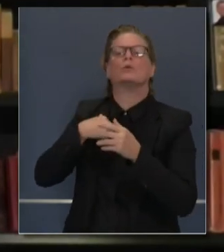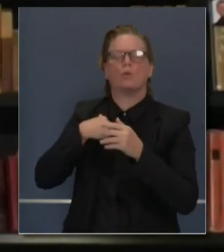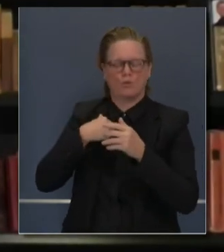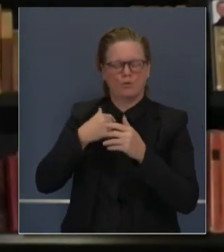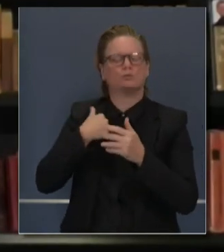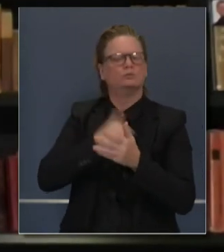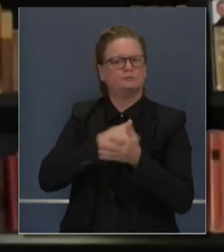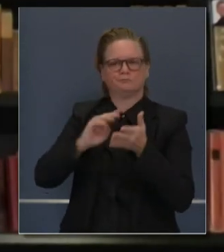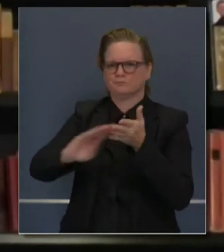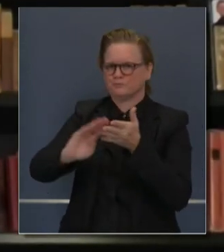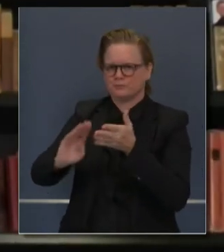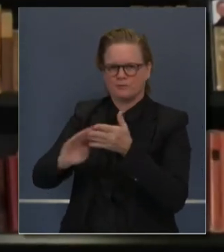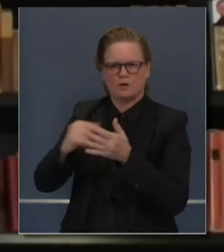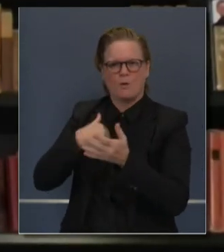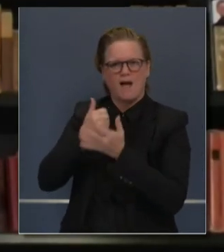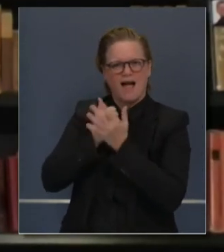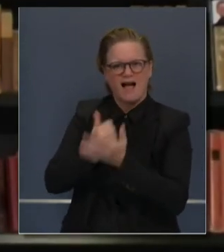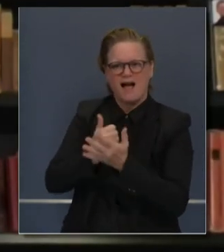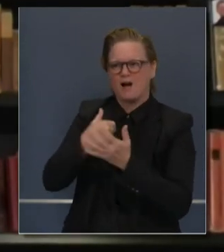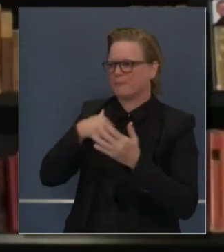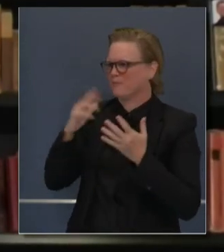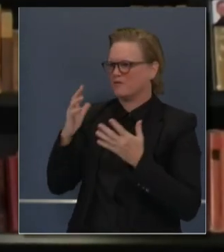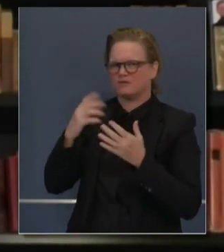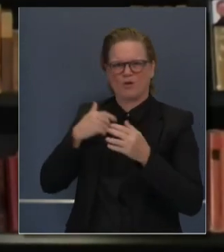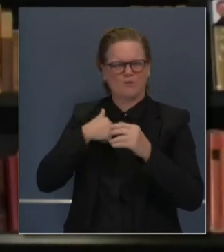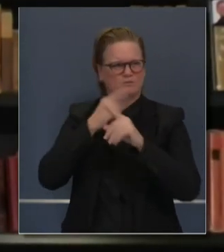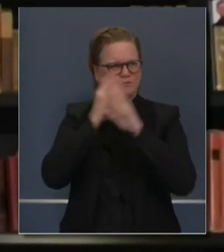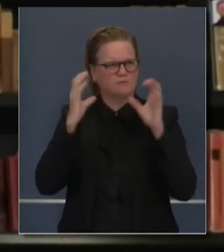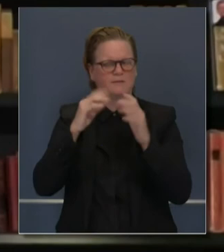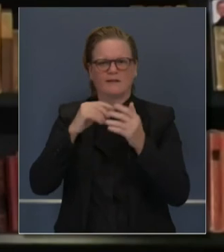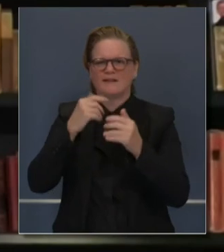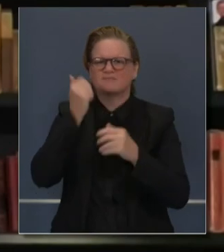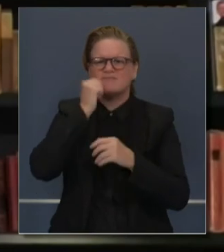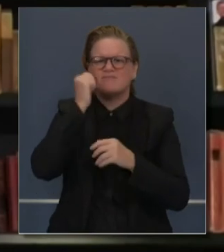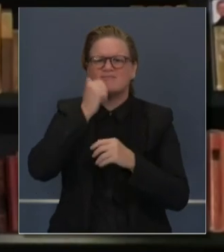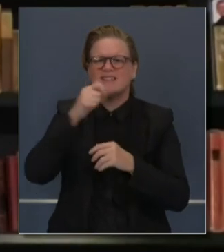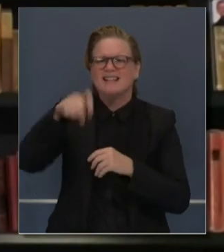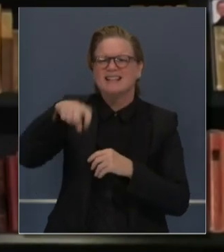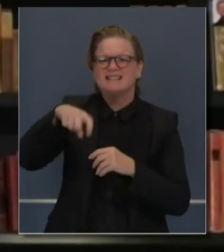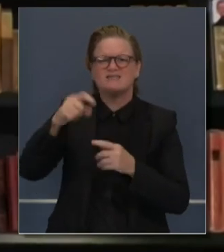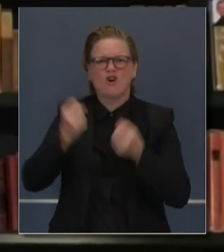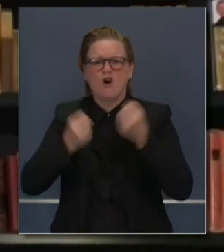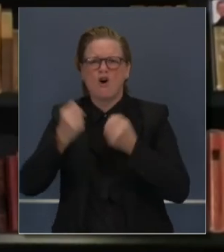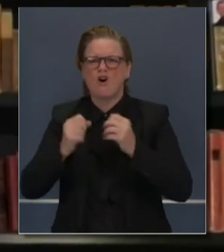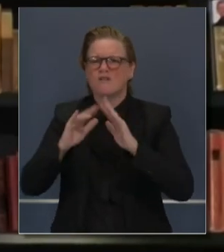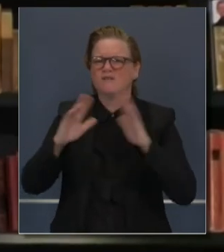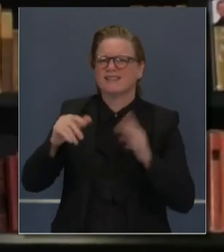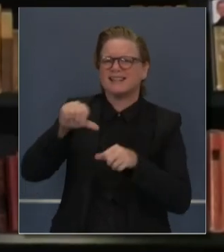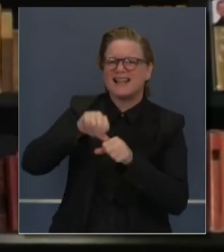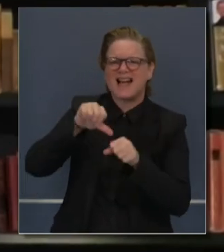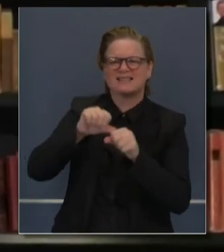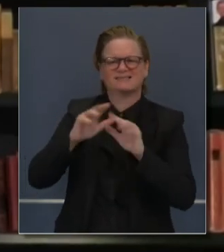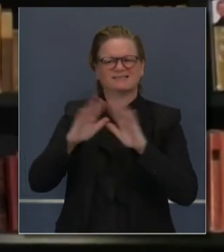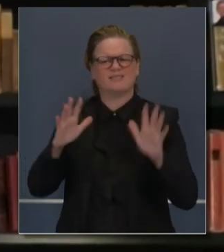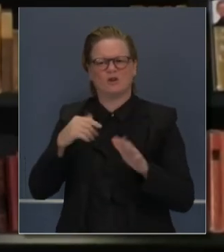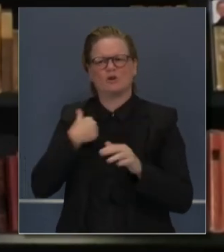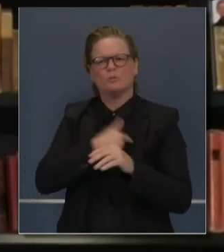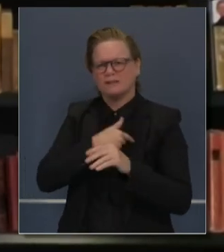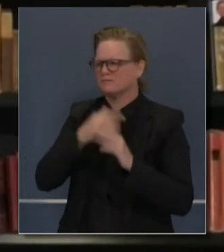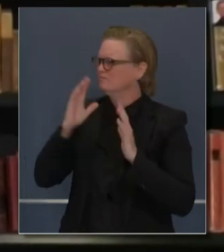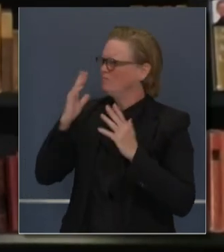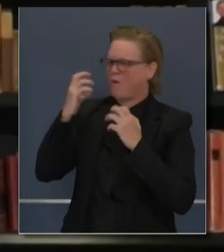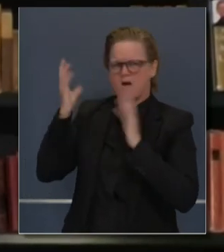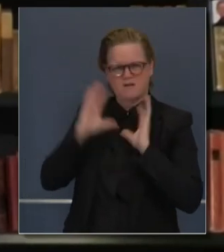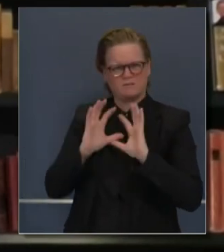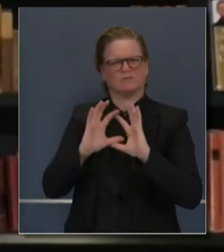was a codification of a strategy we advanced through an executive order that was done with the concurrence and leadership of the California legislature, all part